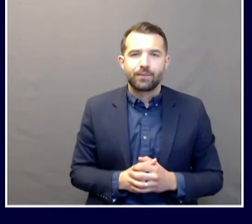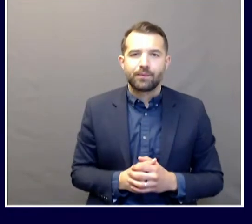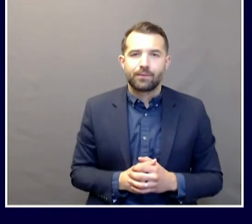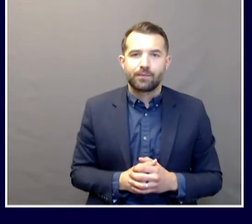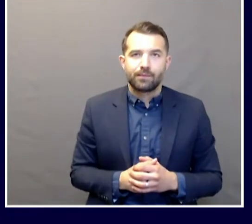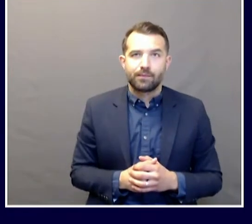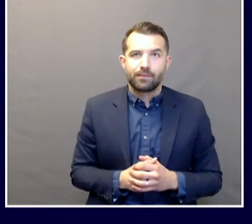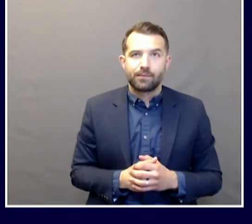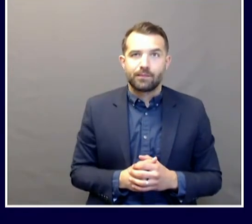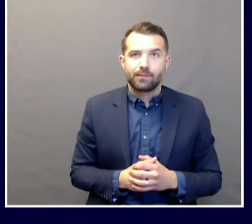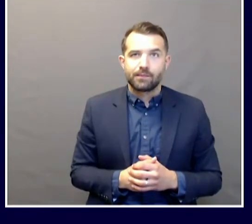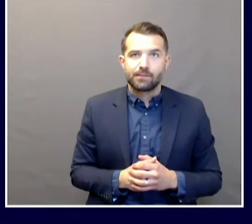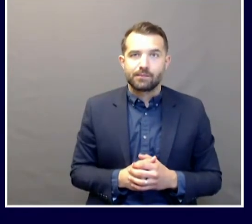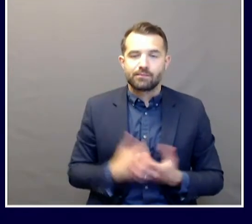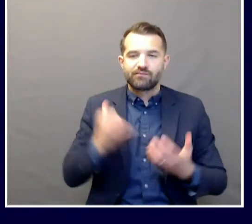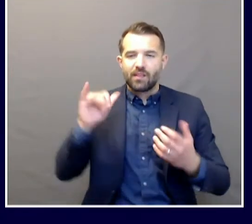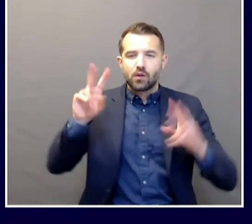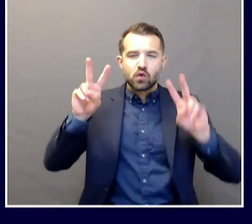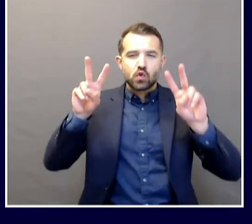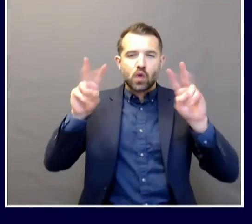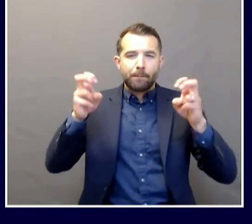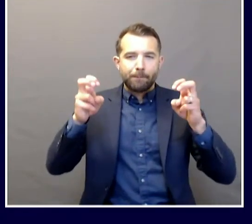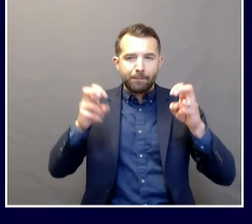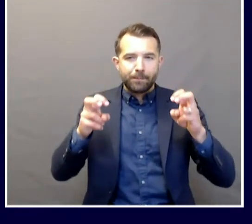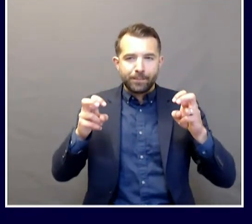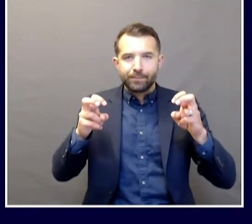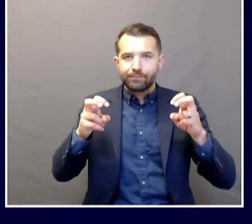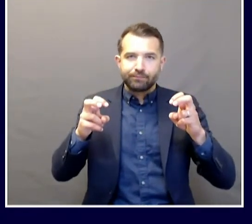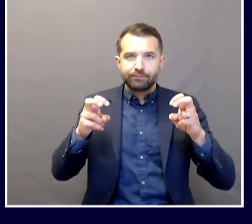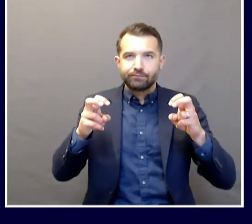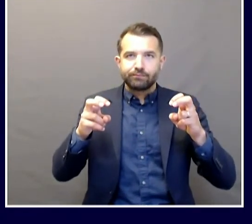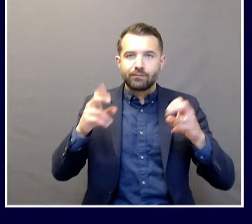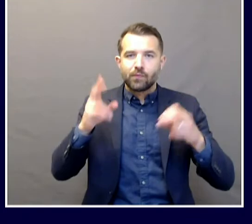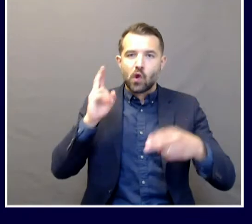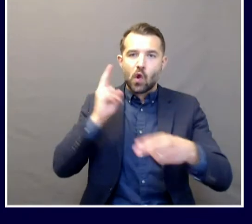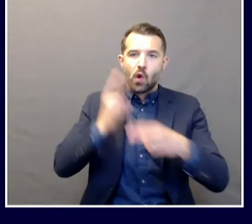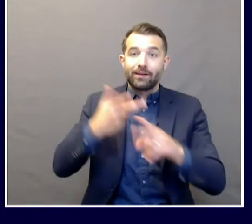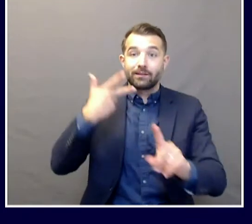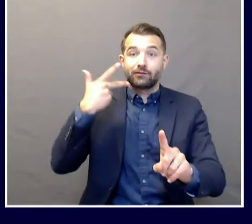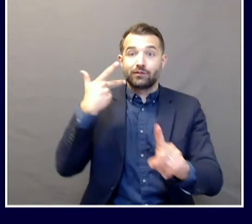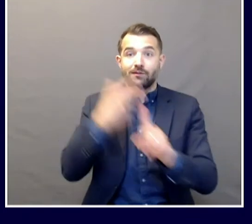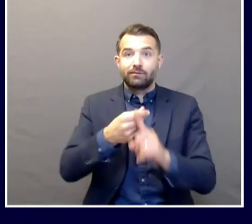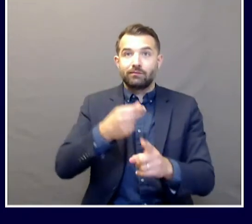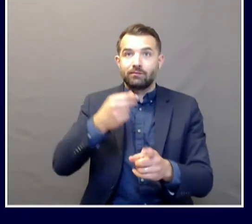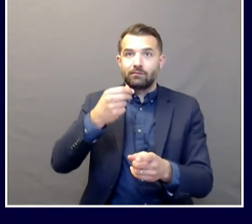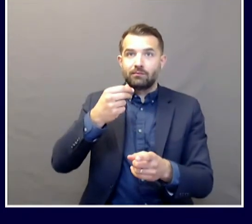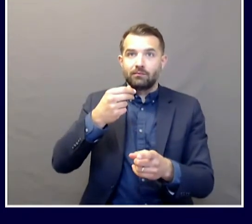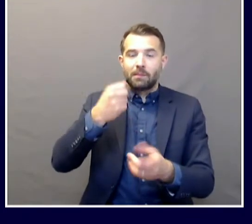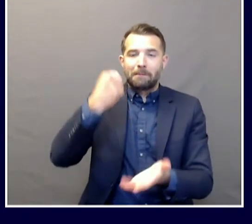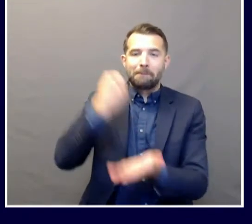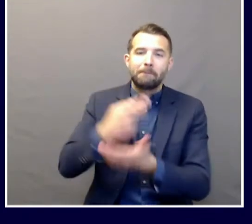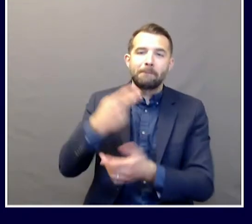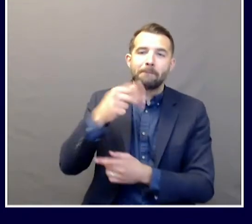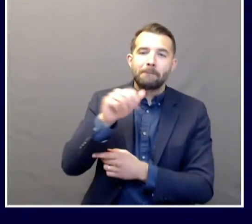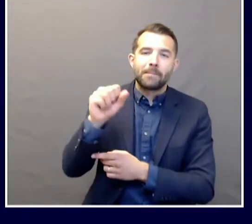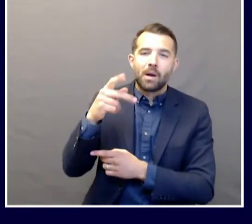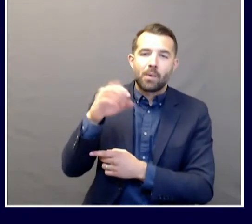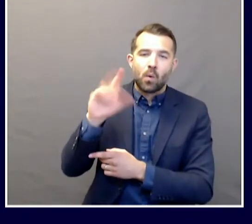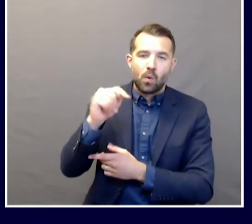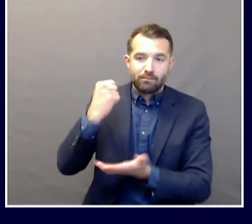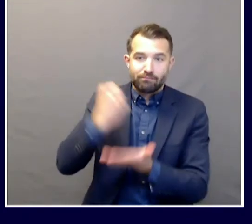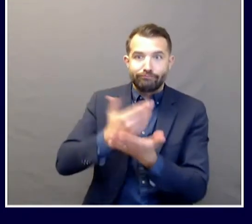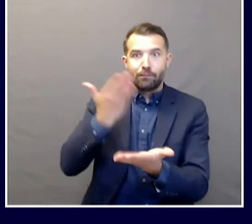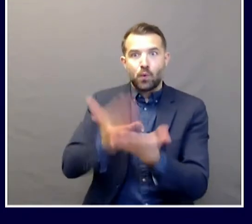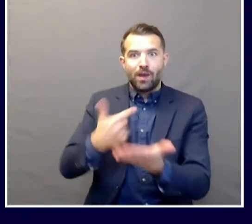the subject of vaccine passports around the country. Has there been any movement at the state level to try to